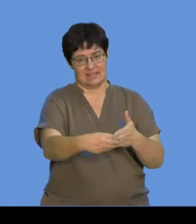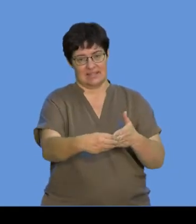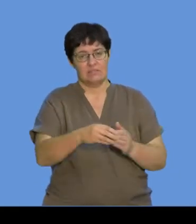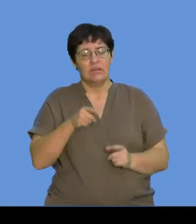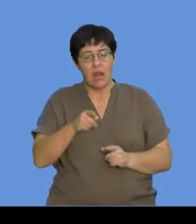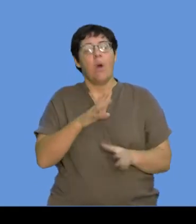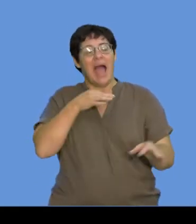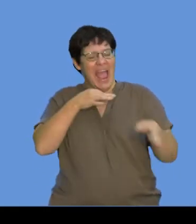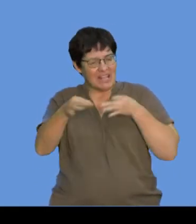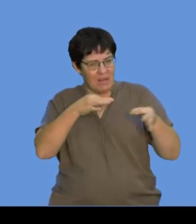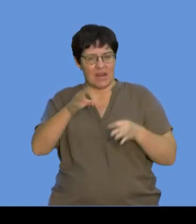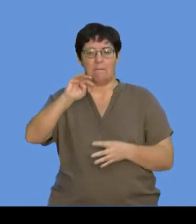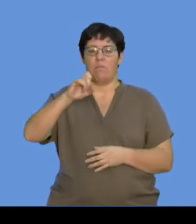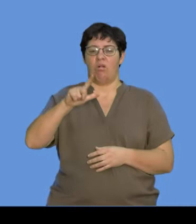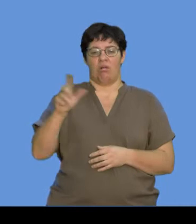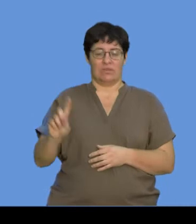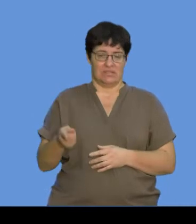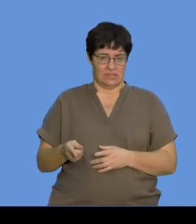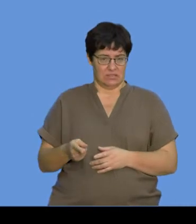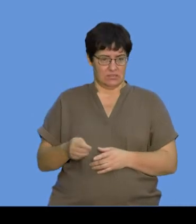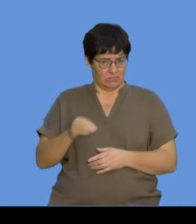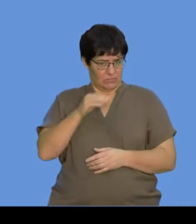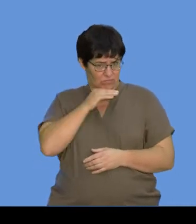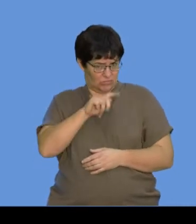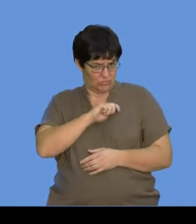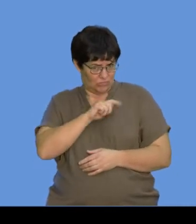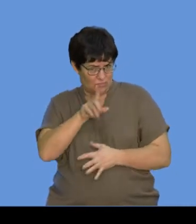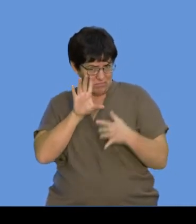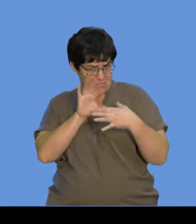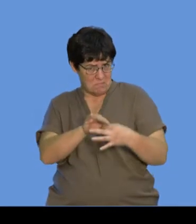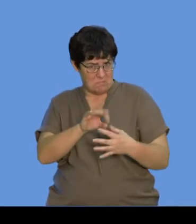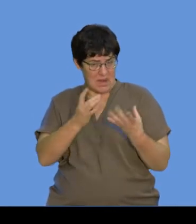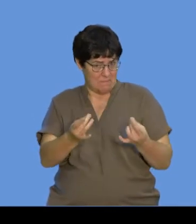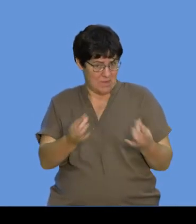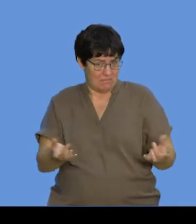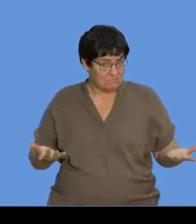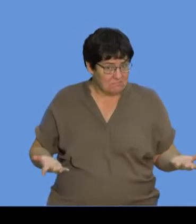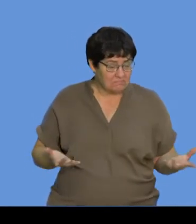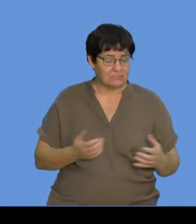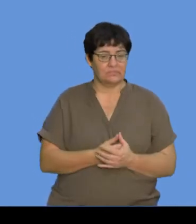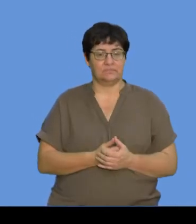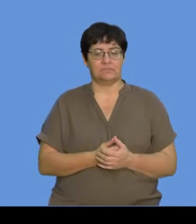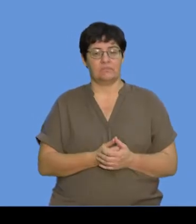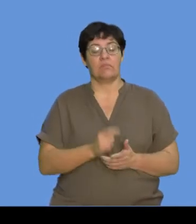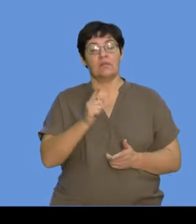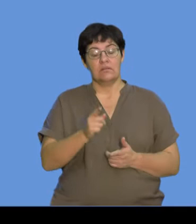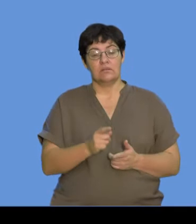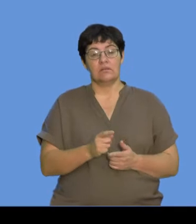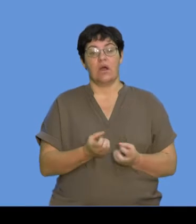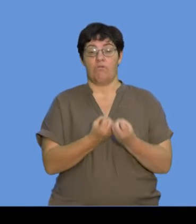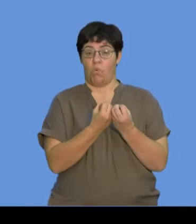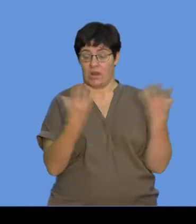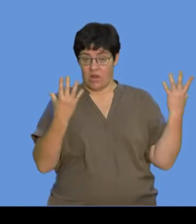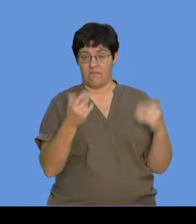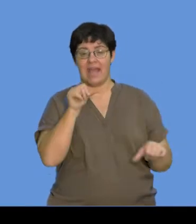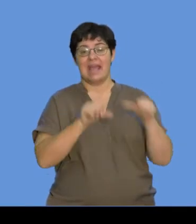mole is all about. Is it about the number? That remains to be seen. Okay, right. So in terms of the quantitative aspects